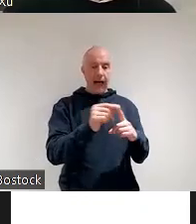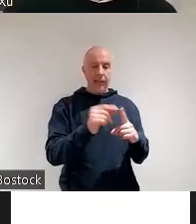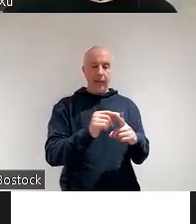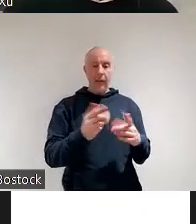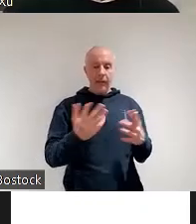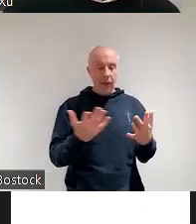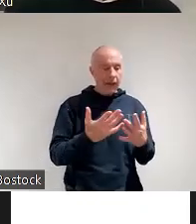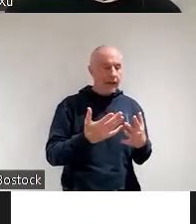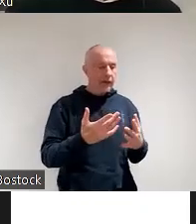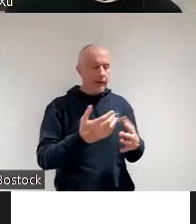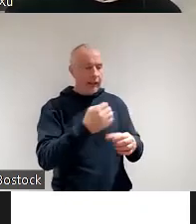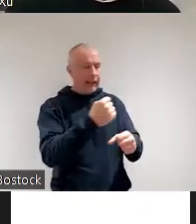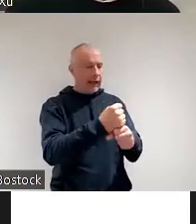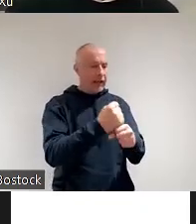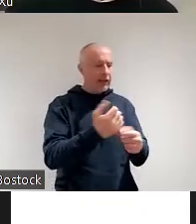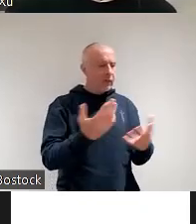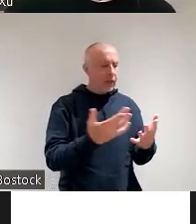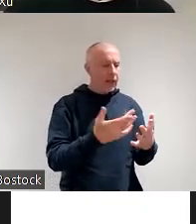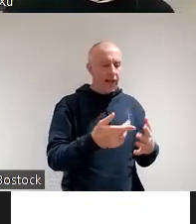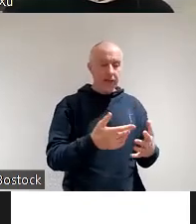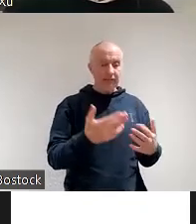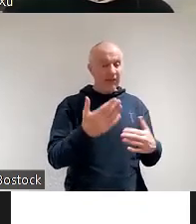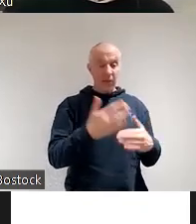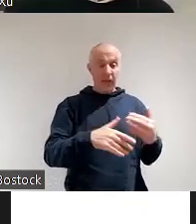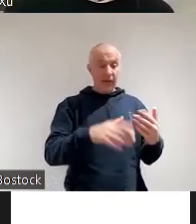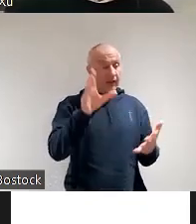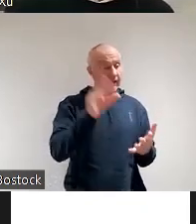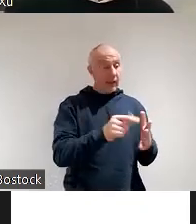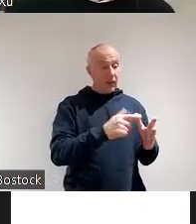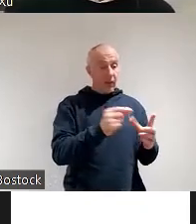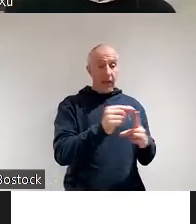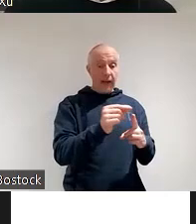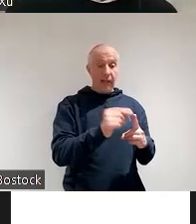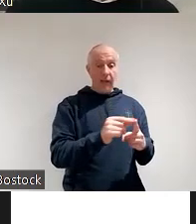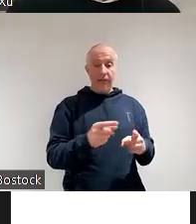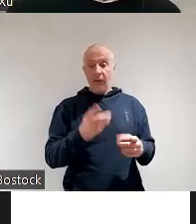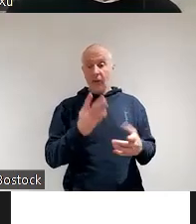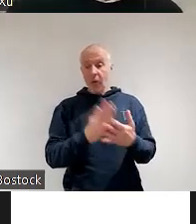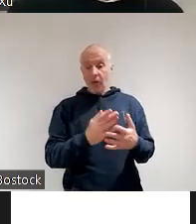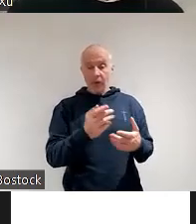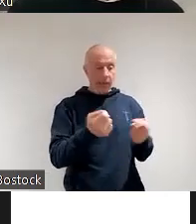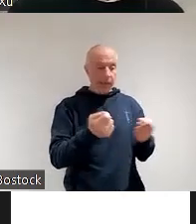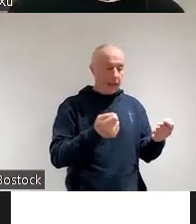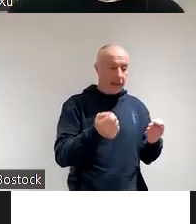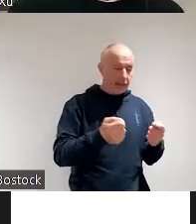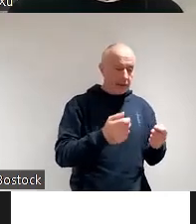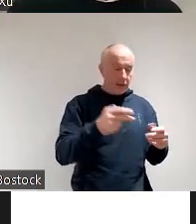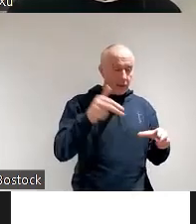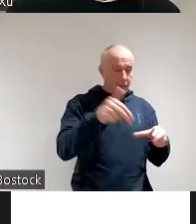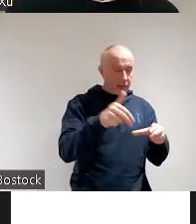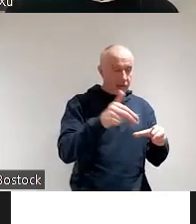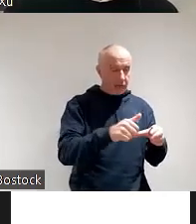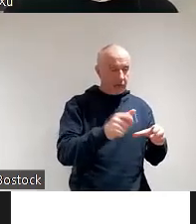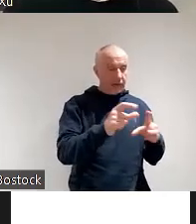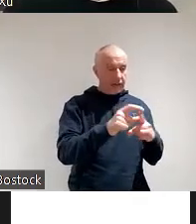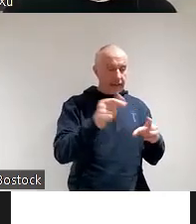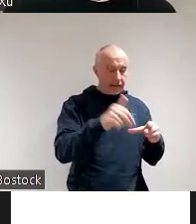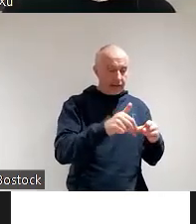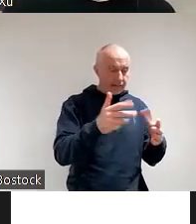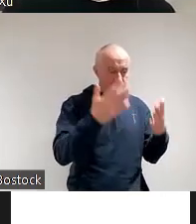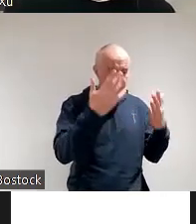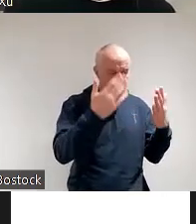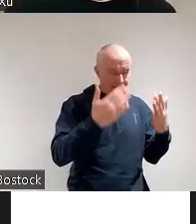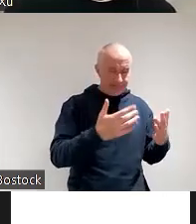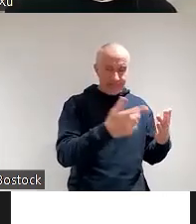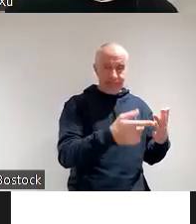a gasoline station is. You will never download an app just trying to manage or monitor your fuel stations,